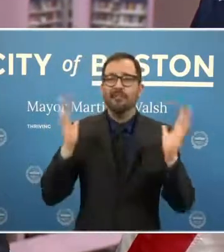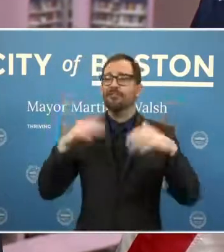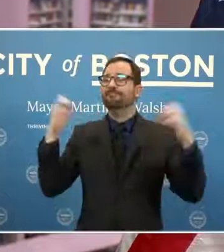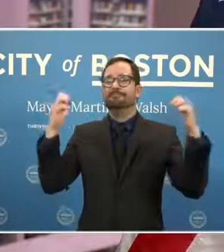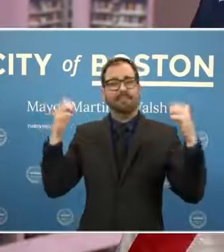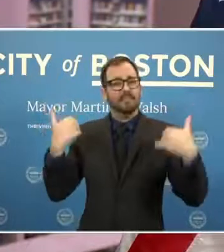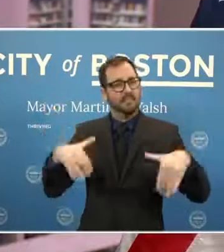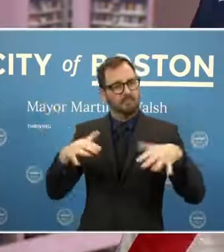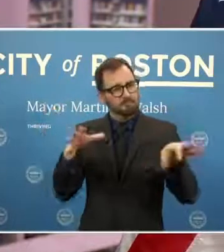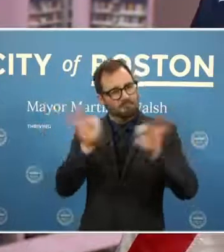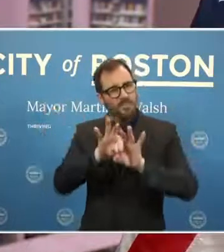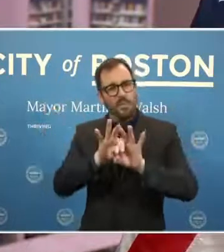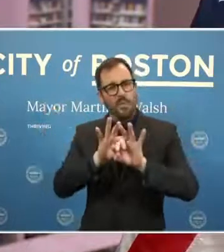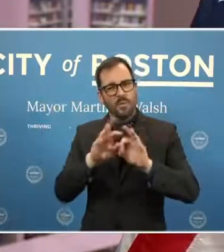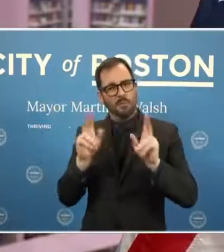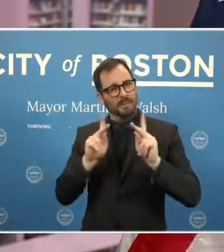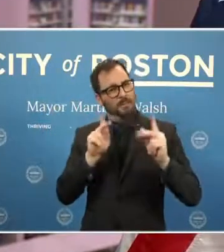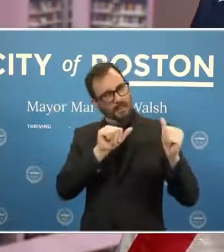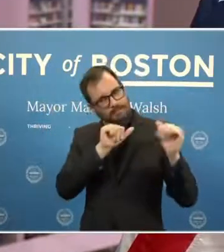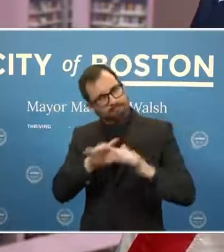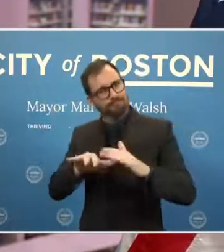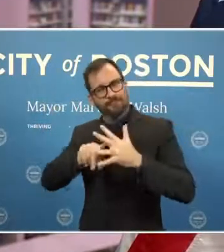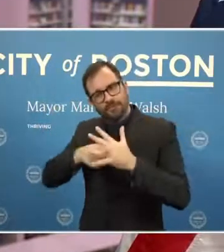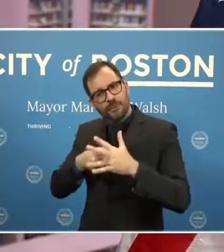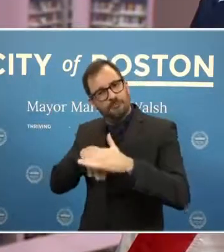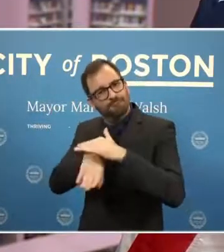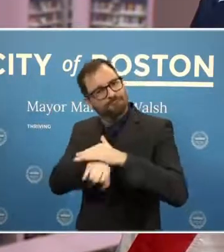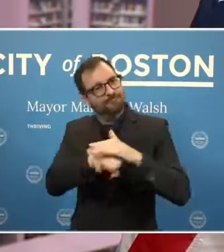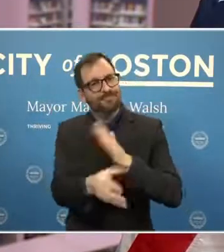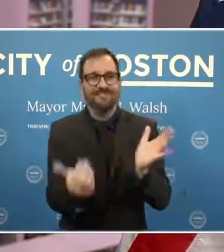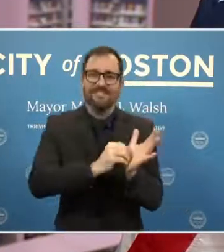by keeping small business at the center of our recovery.